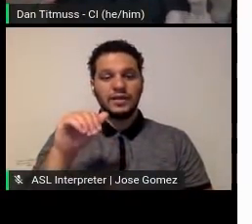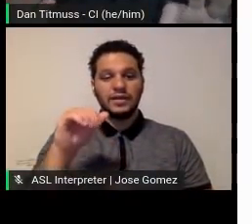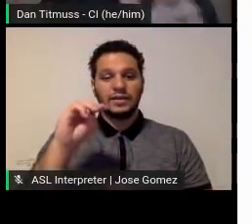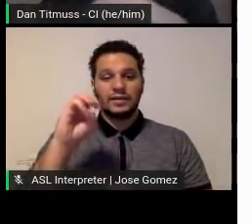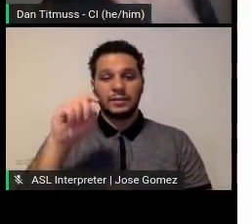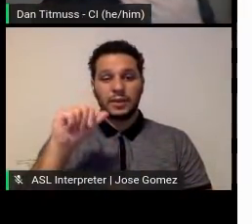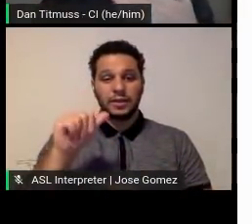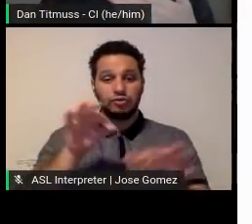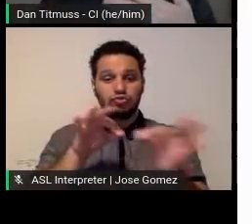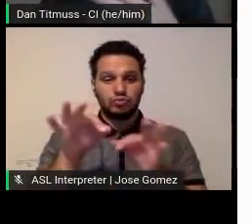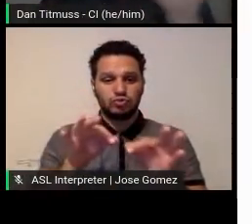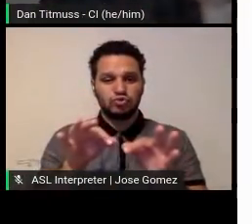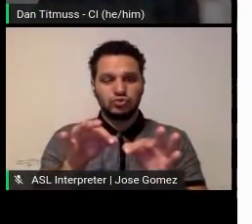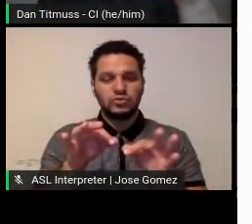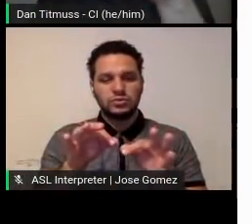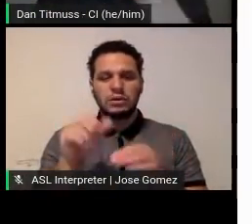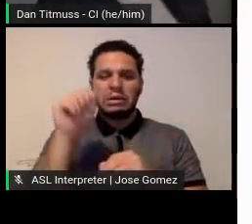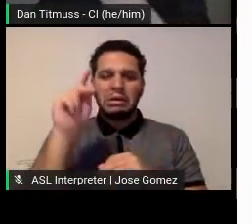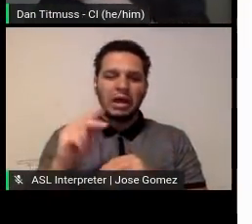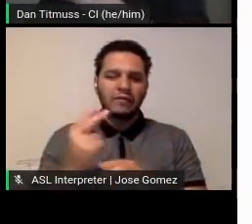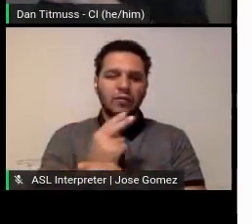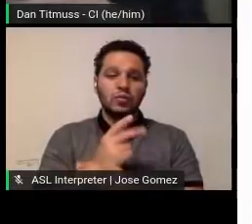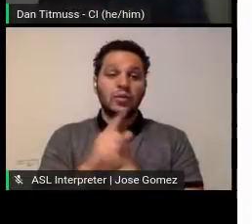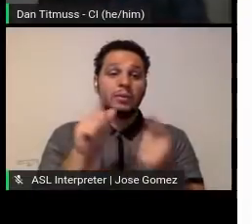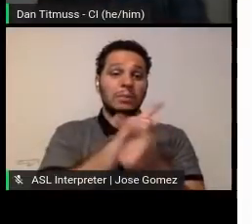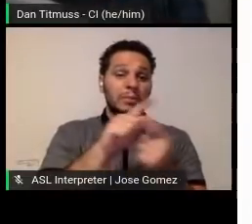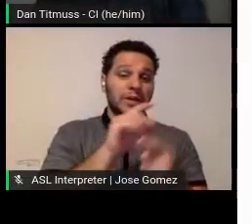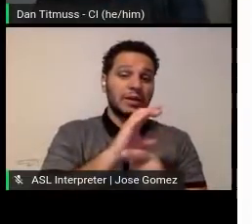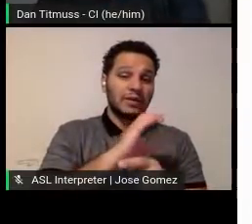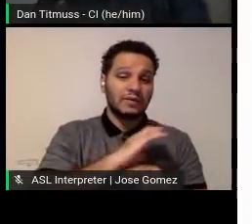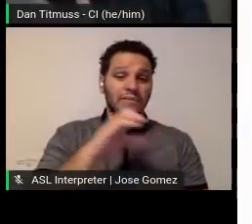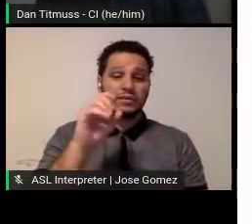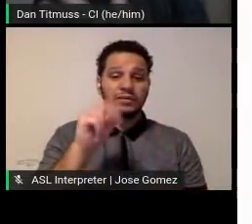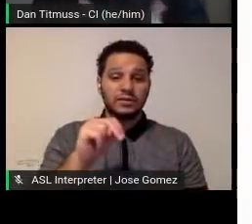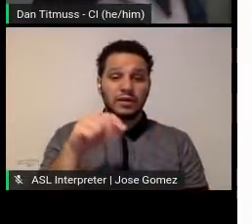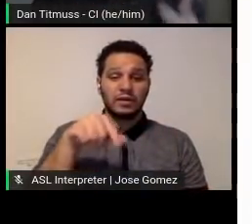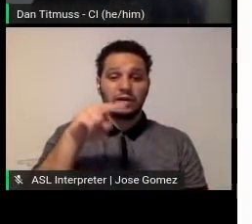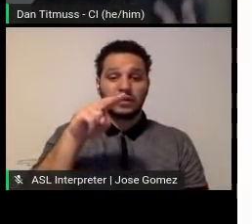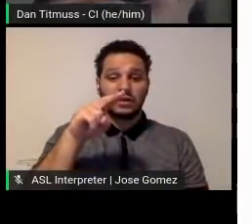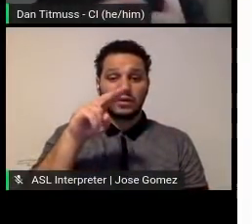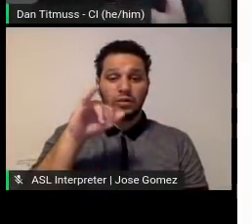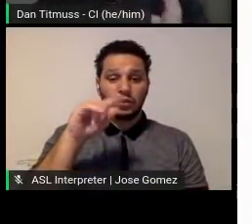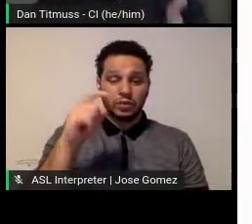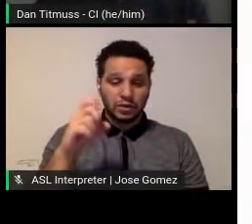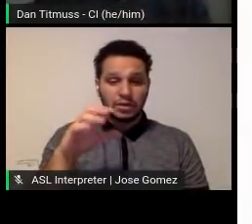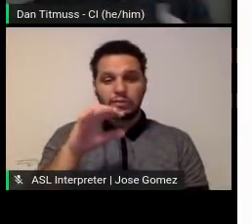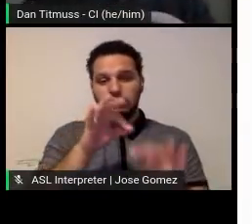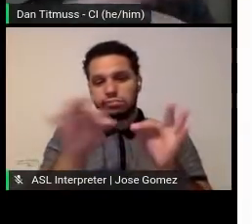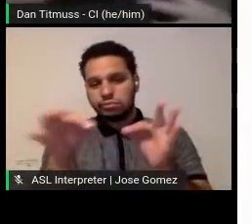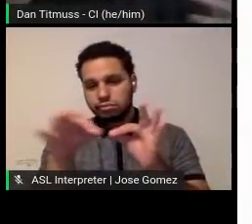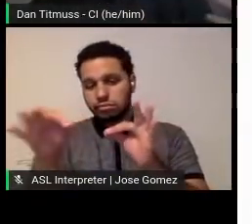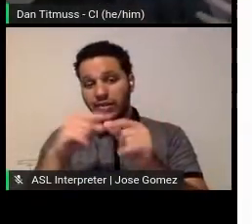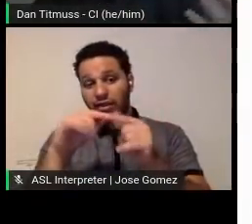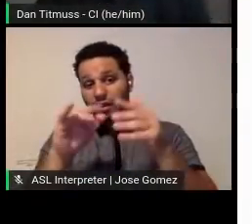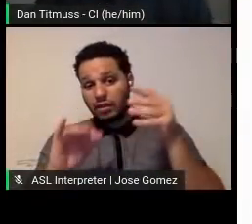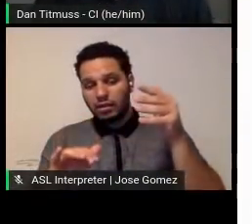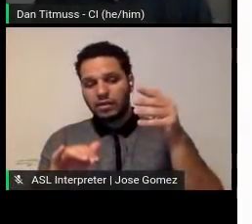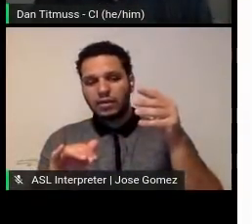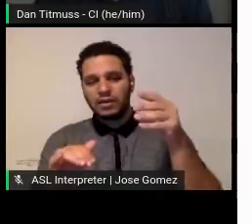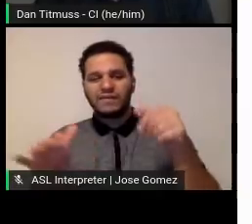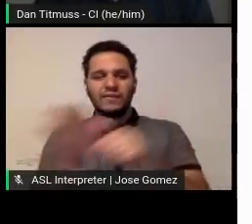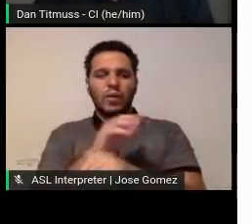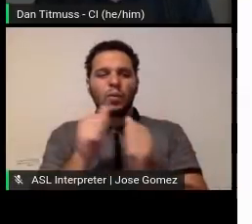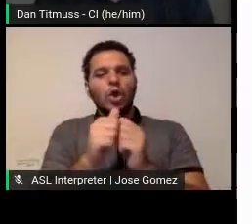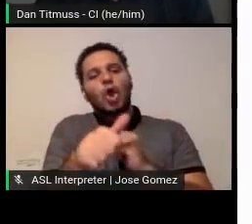has been sort of partly used. We've got the meet some characters of Don Quixote with insights from a few of our dancers performing the roles, but the rest of it is filled with